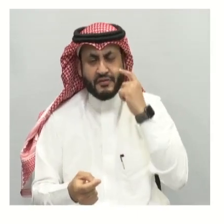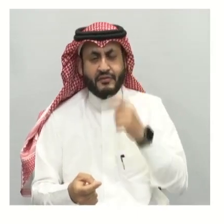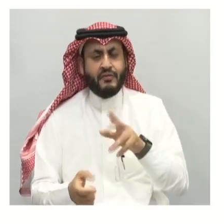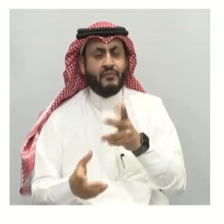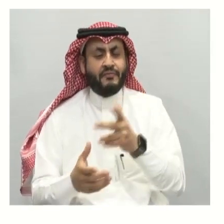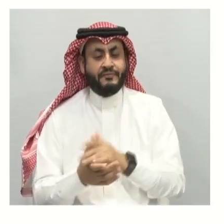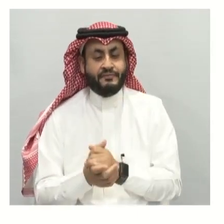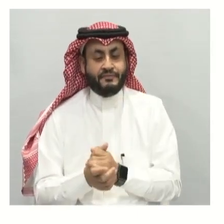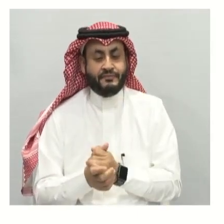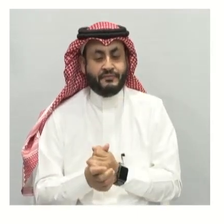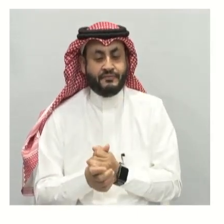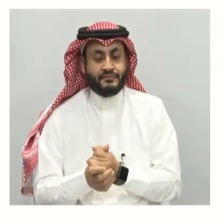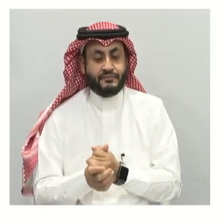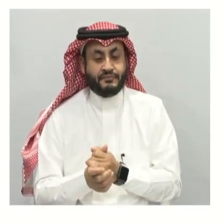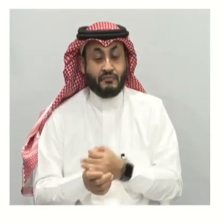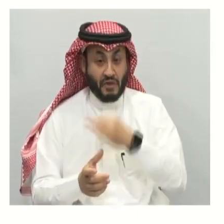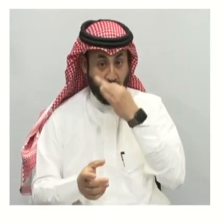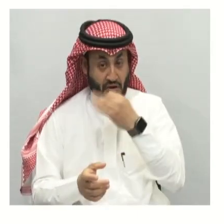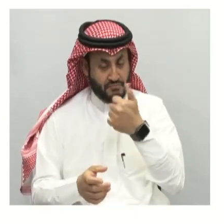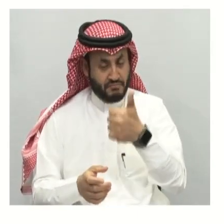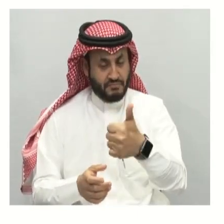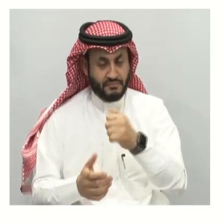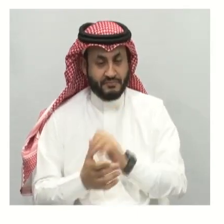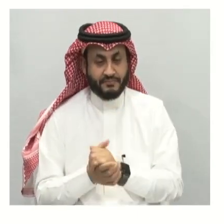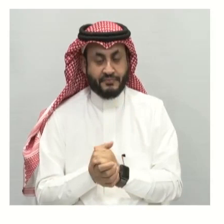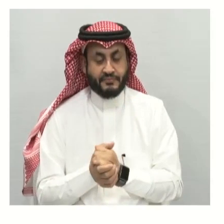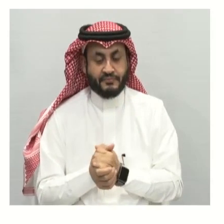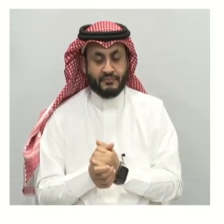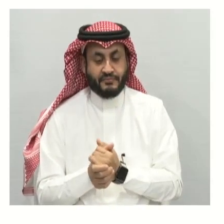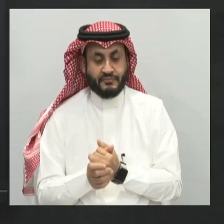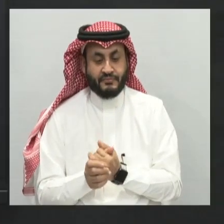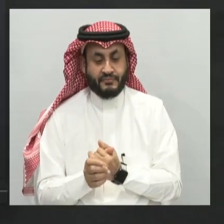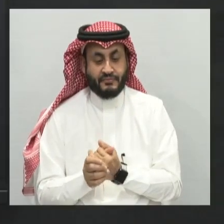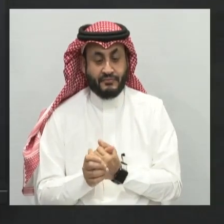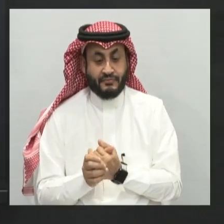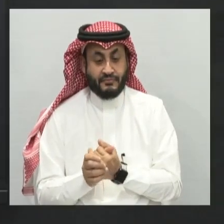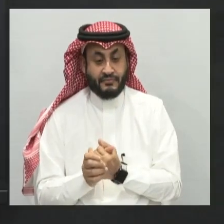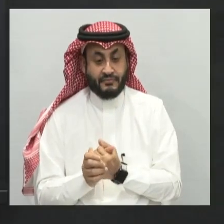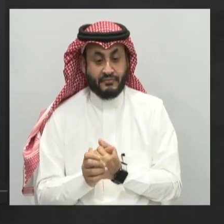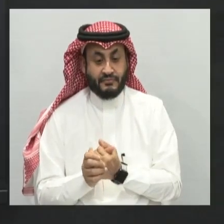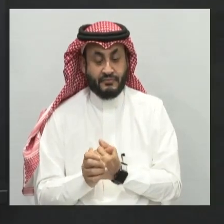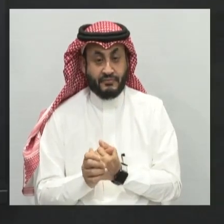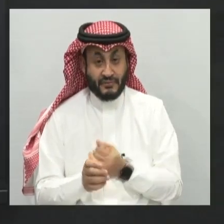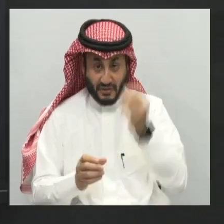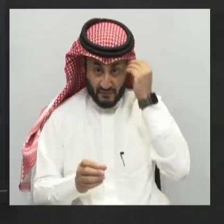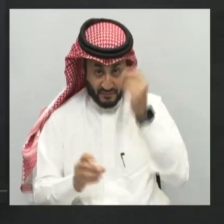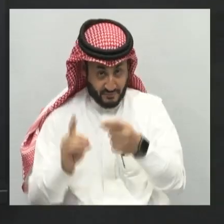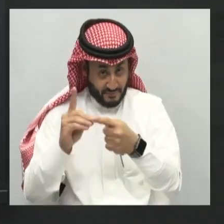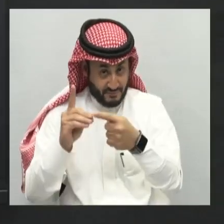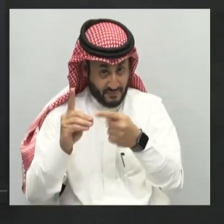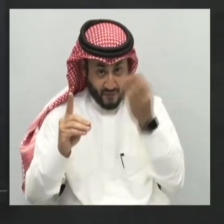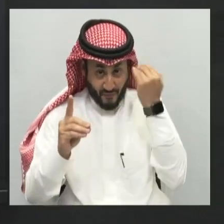what? Good pronunciation. Remember, the word Wednesday can be a little tricky. It has a D over